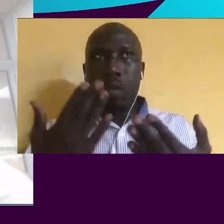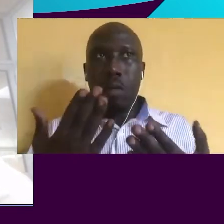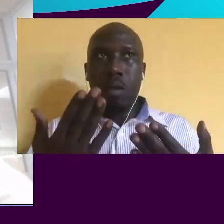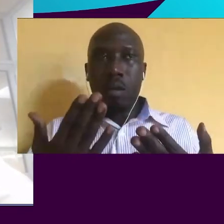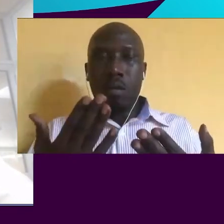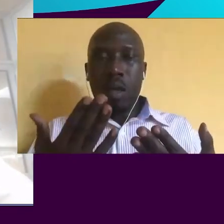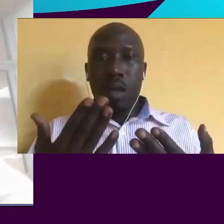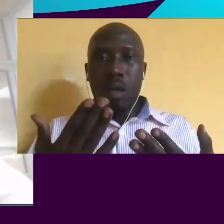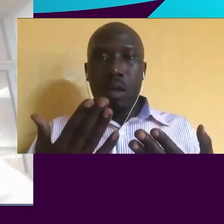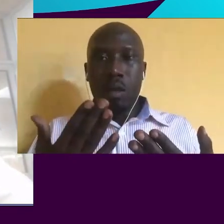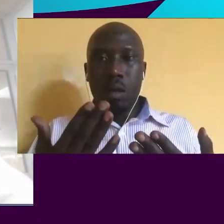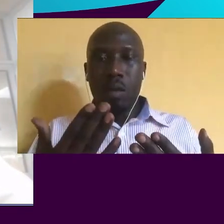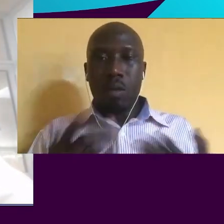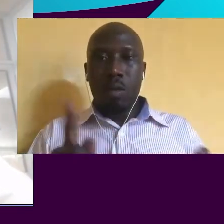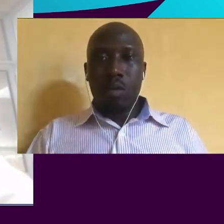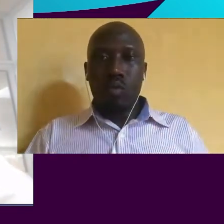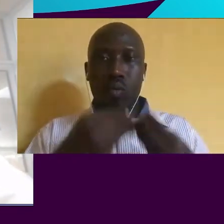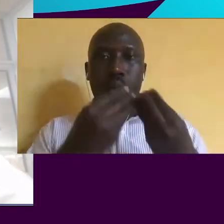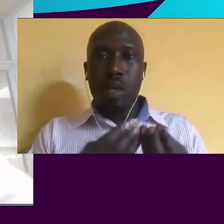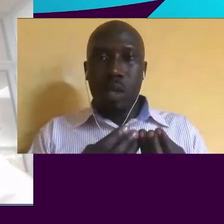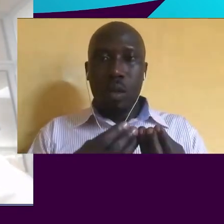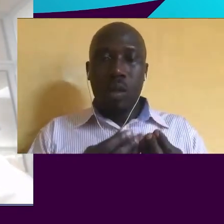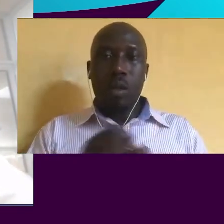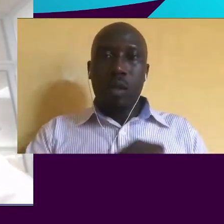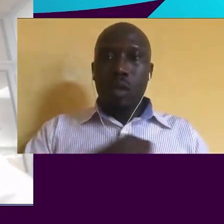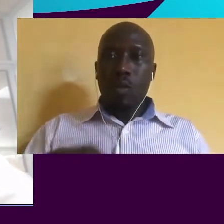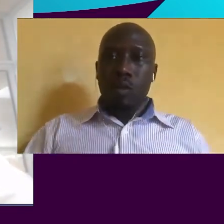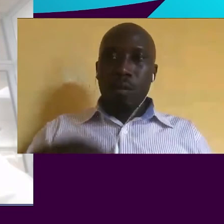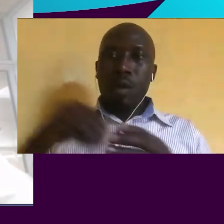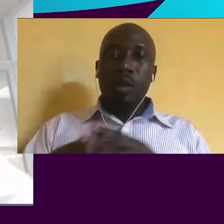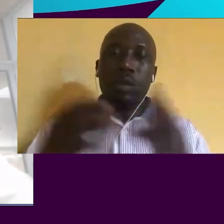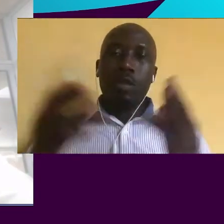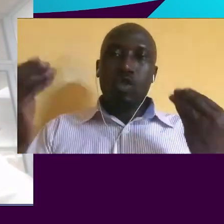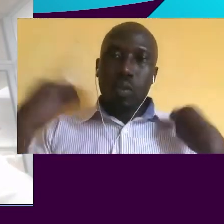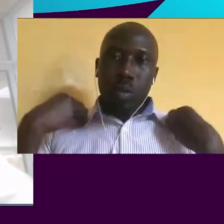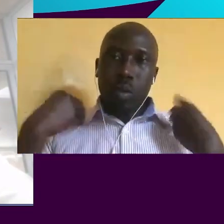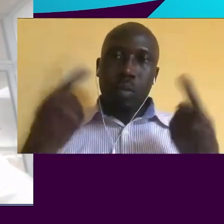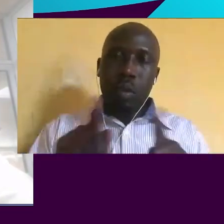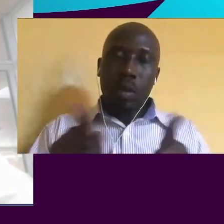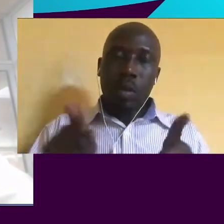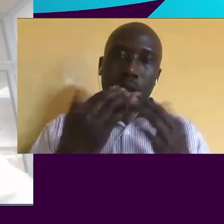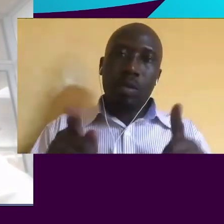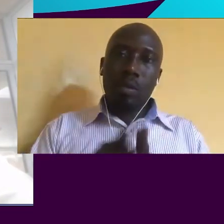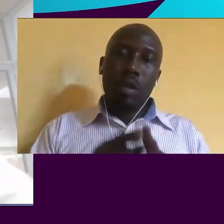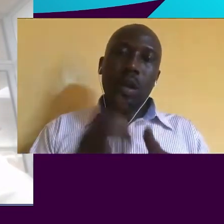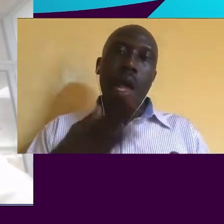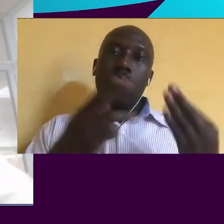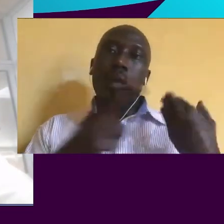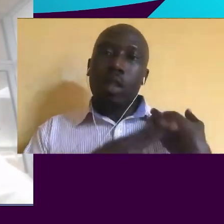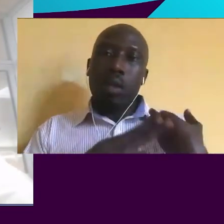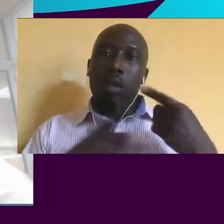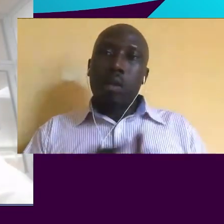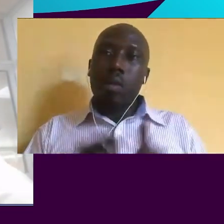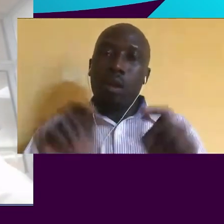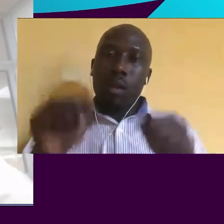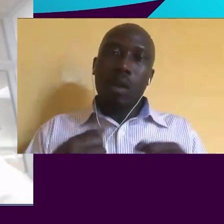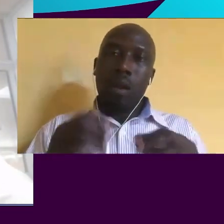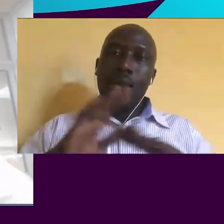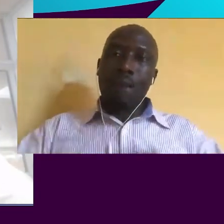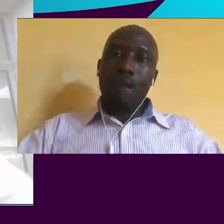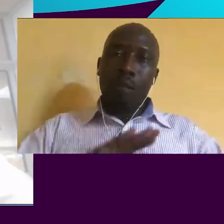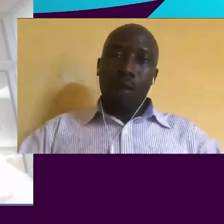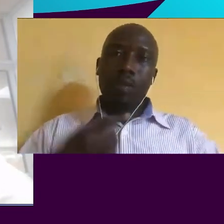we give women in sport. But we've taken it upon ourselves, and I can comfortably say we've improved